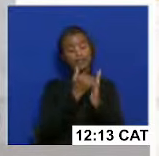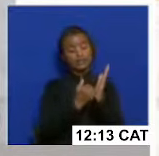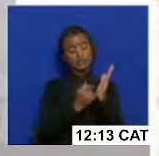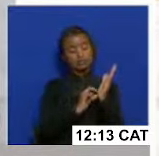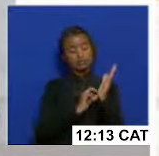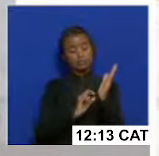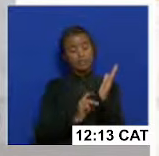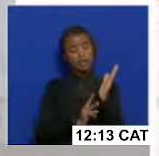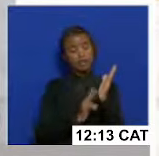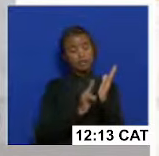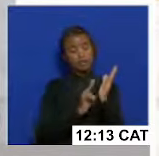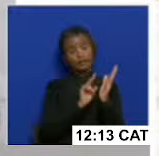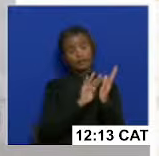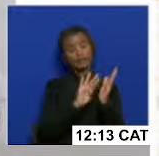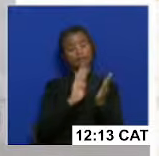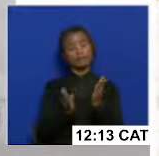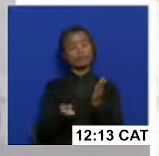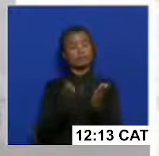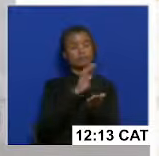full.